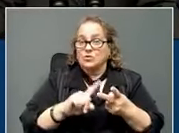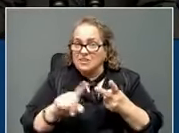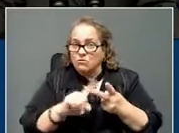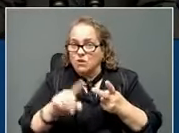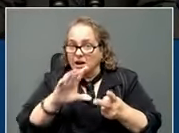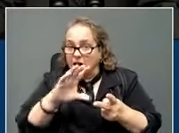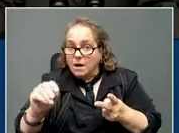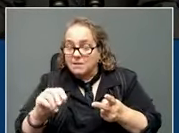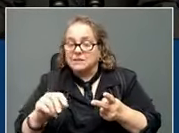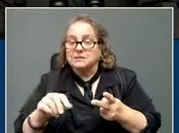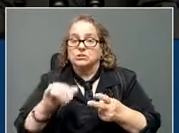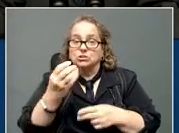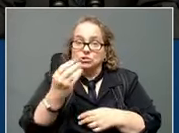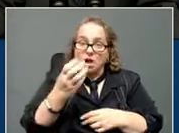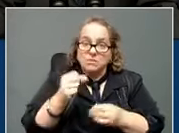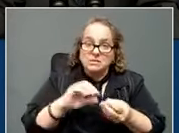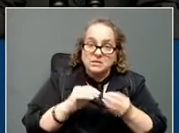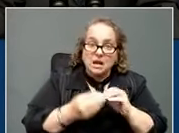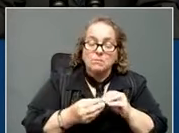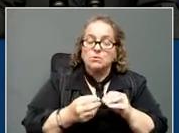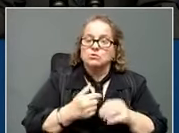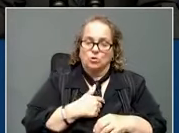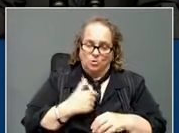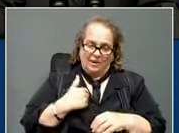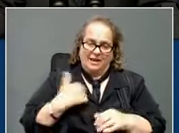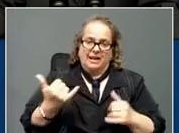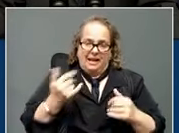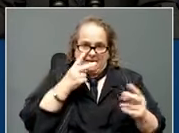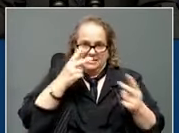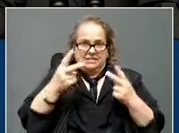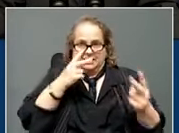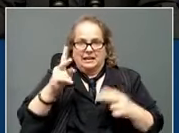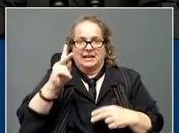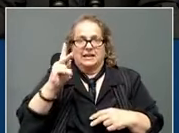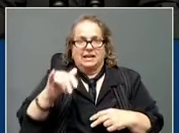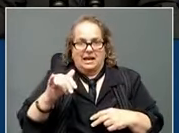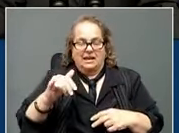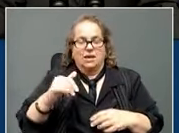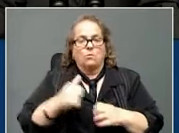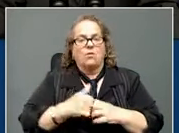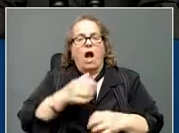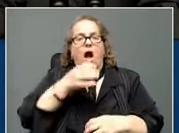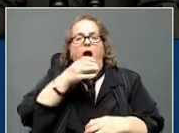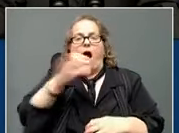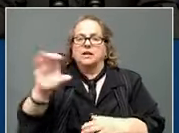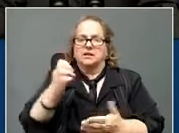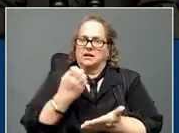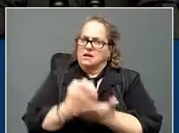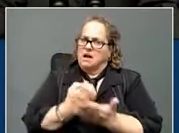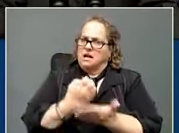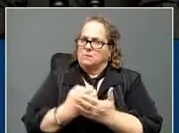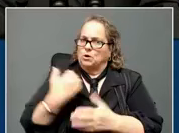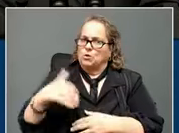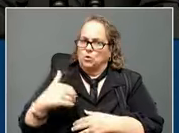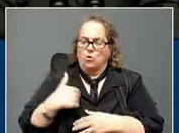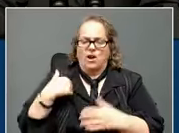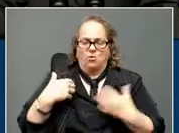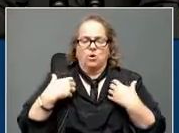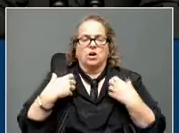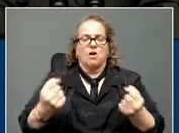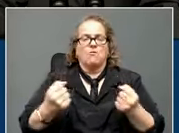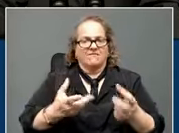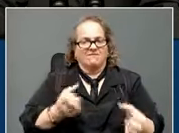to the jobs numbers, we're seeing Kentucky with a hot economy, I believe, recovering faster than most. And